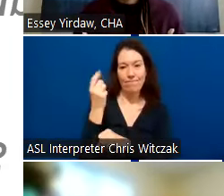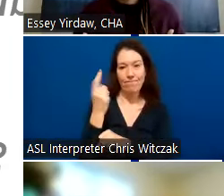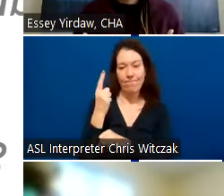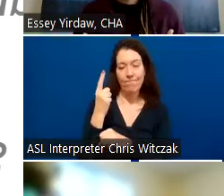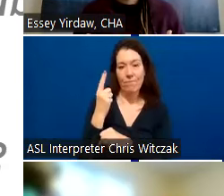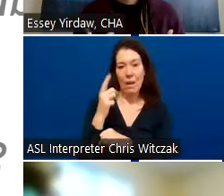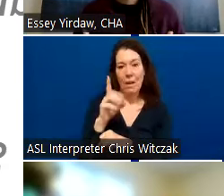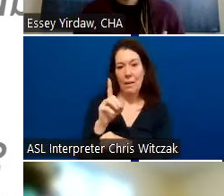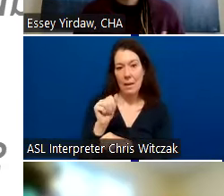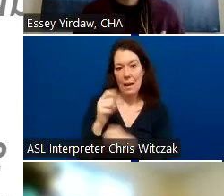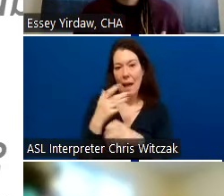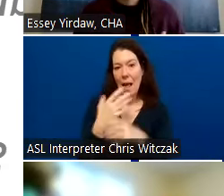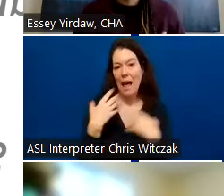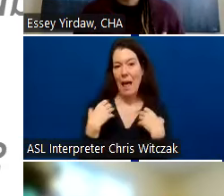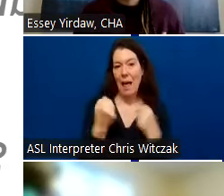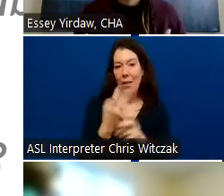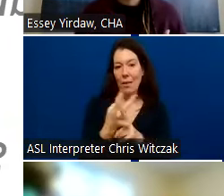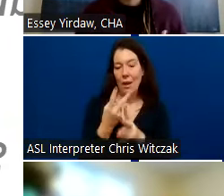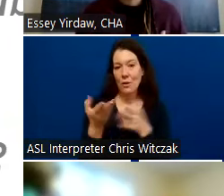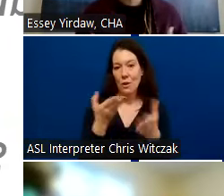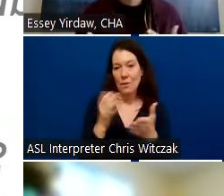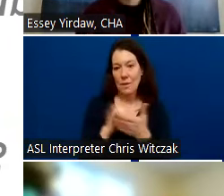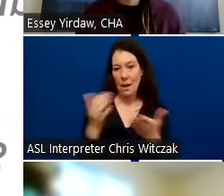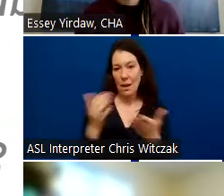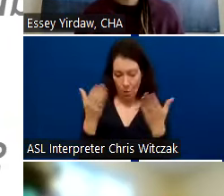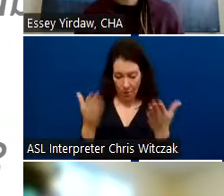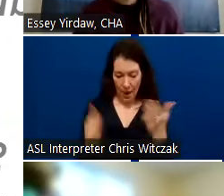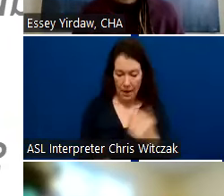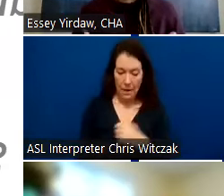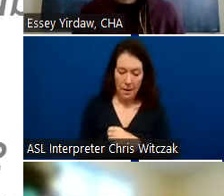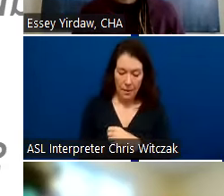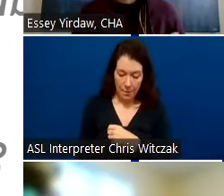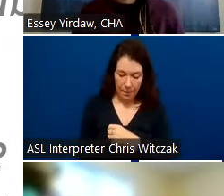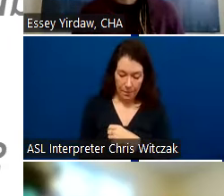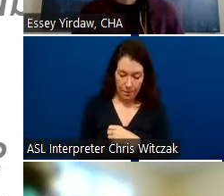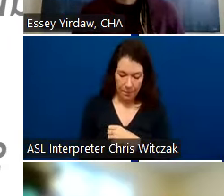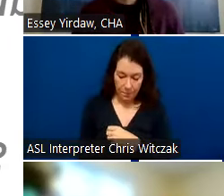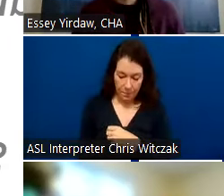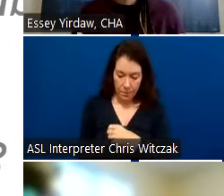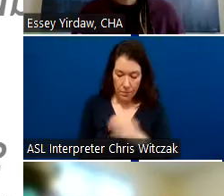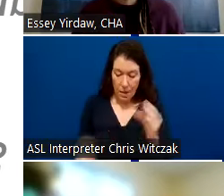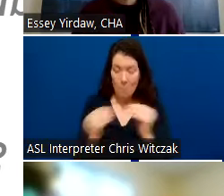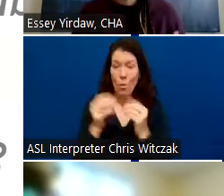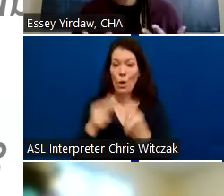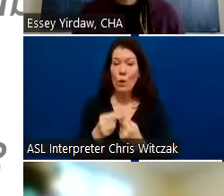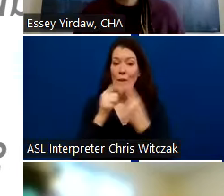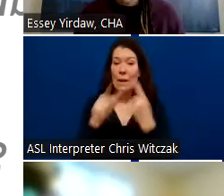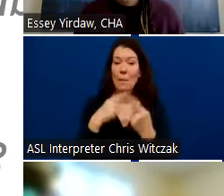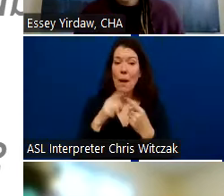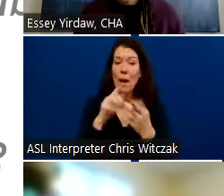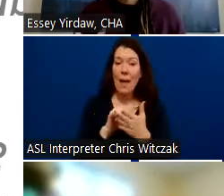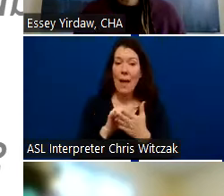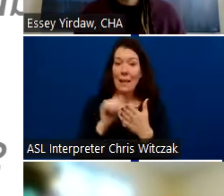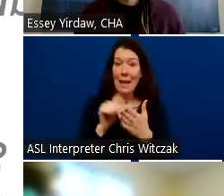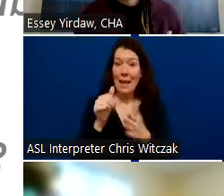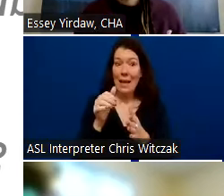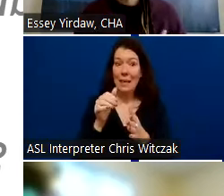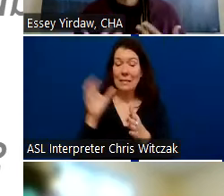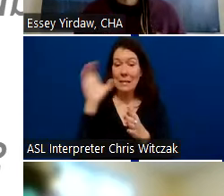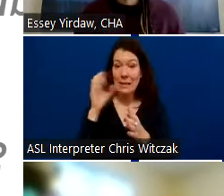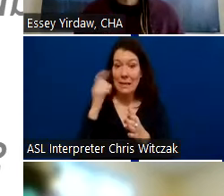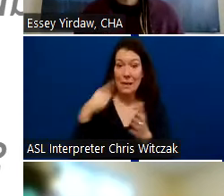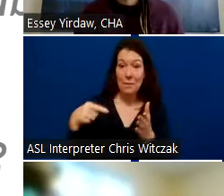the healthcare services that are being provided. And I think what's even more unique about this organization is they can actually see payment. A lot of